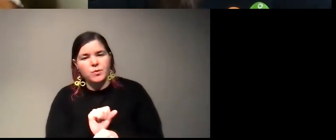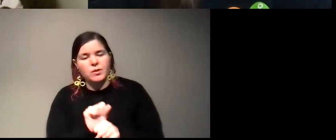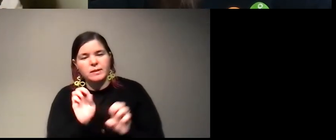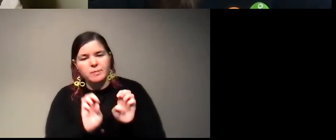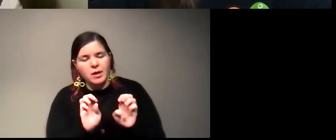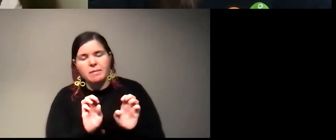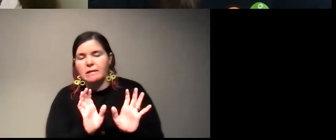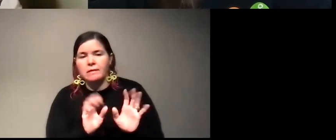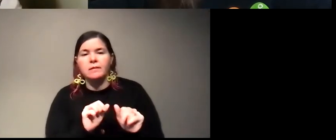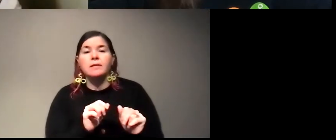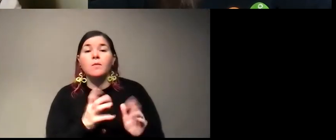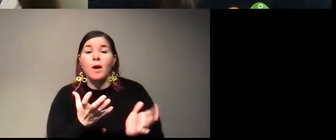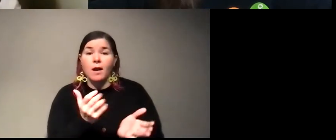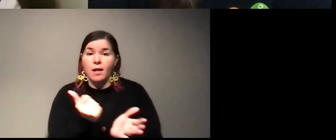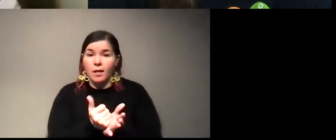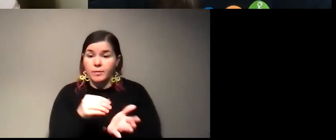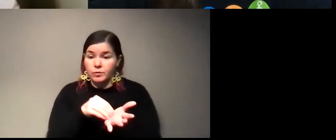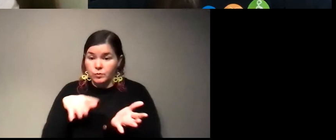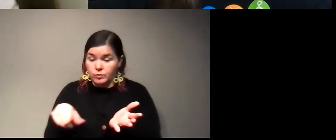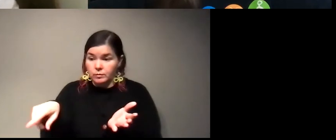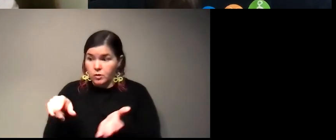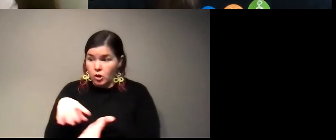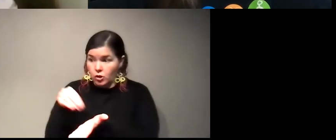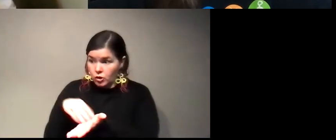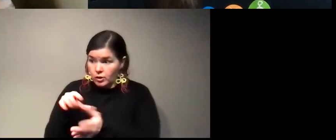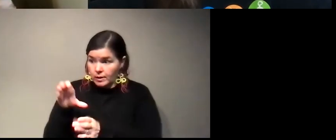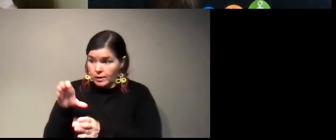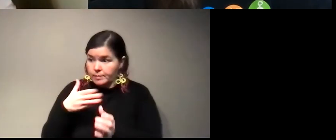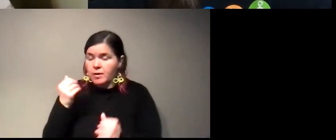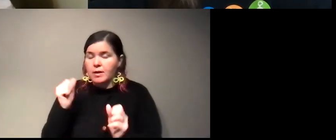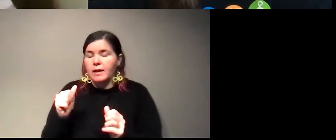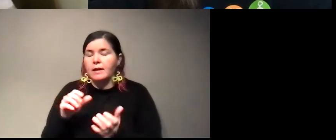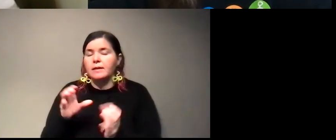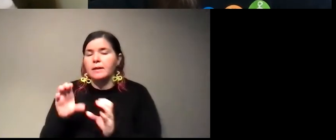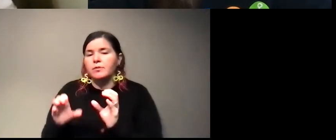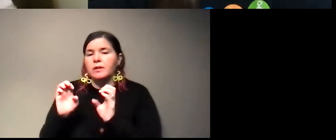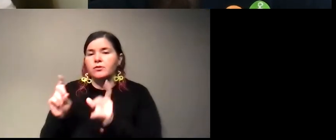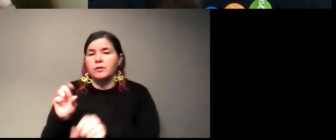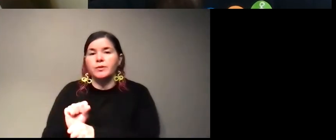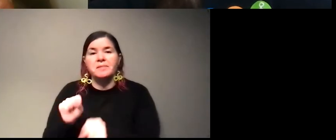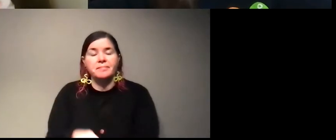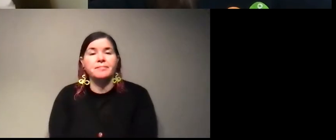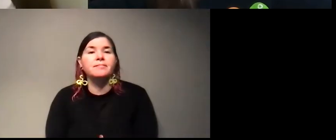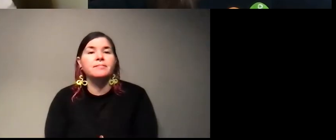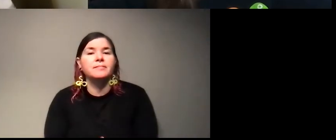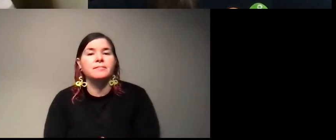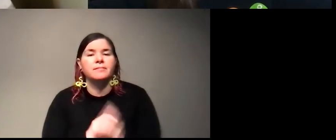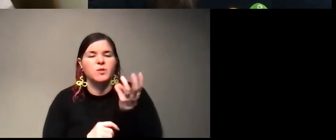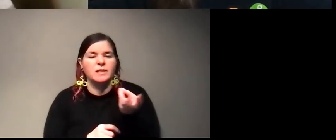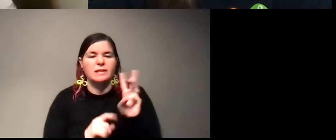experiments, but you want to help students learn chemistry better, you can do chemistry education work. Awesome. So those are the